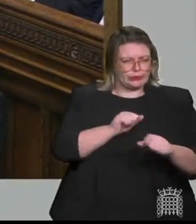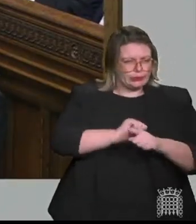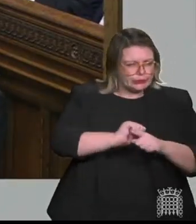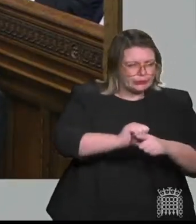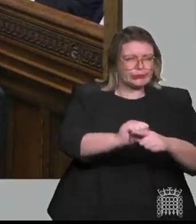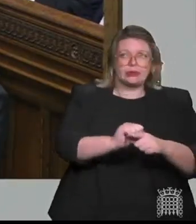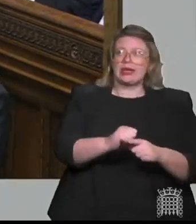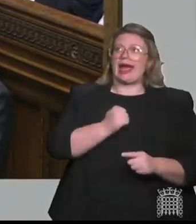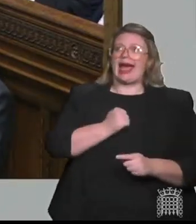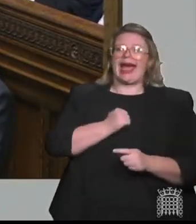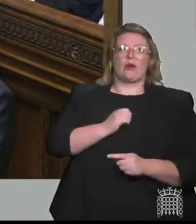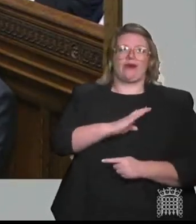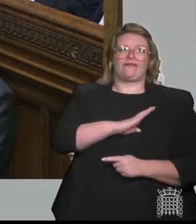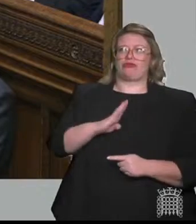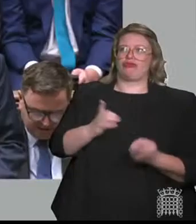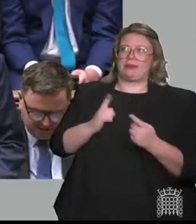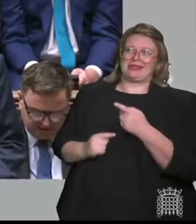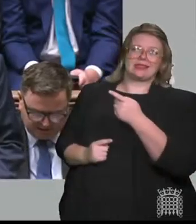his championing of their